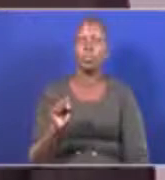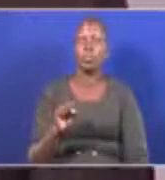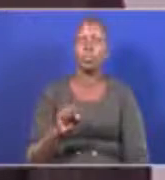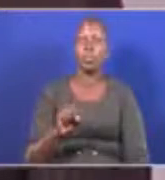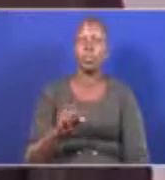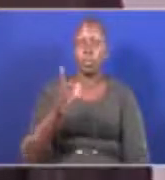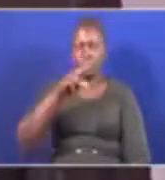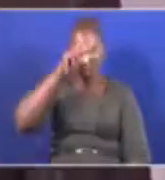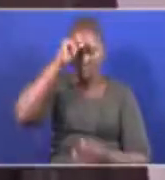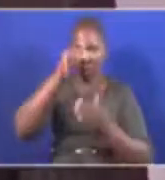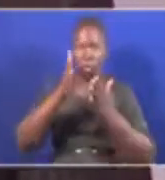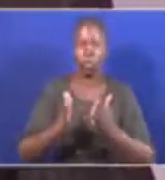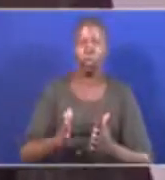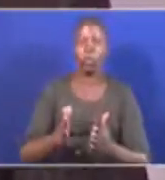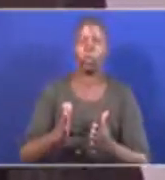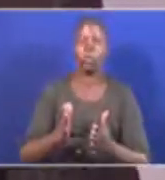governors,